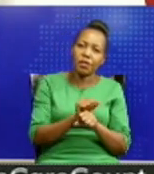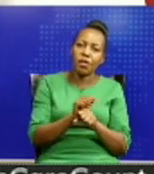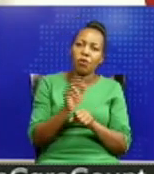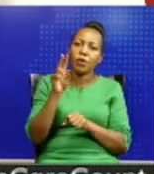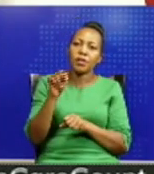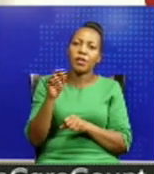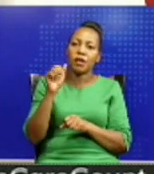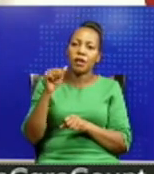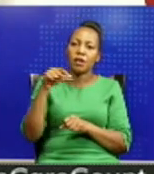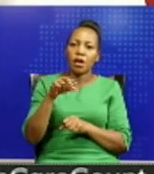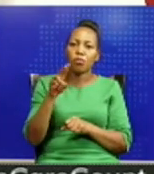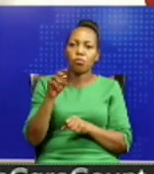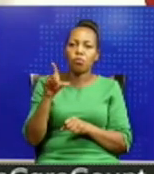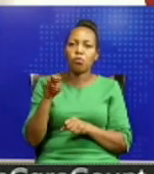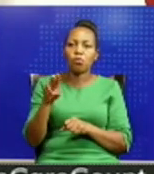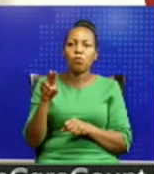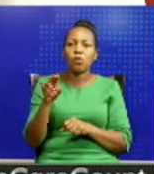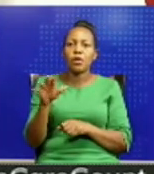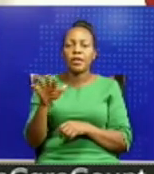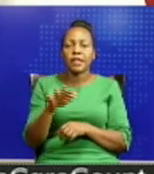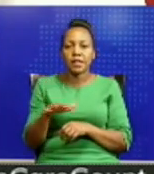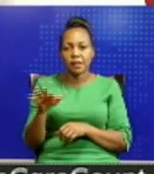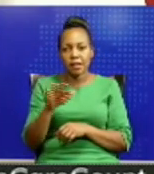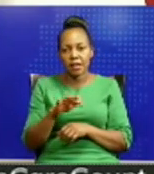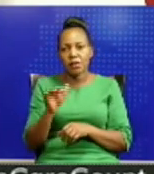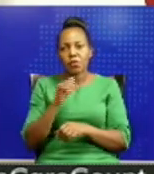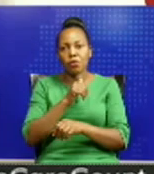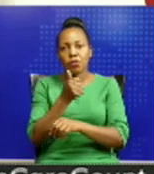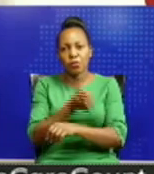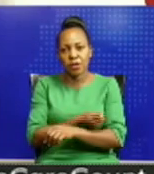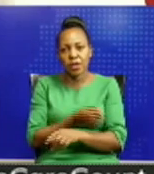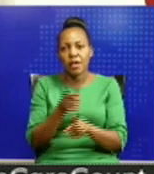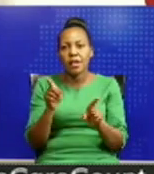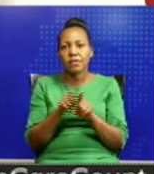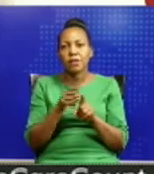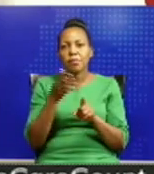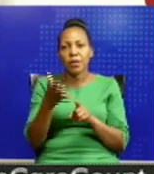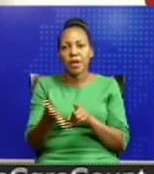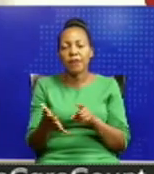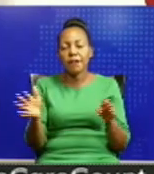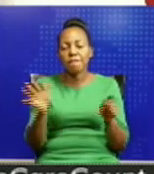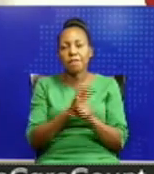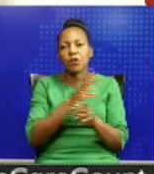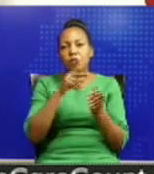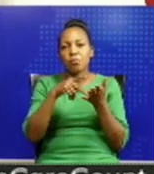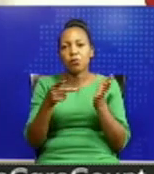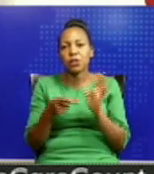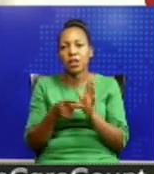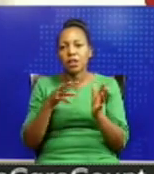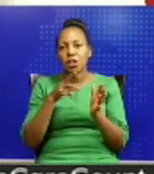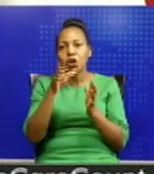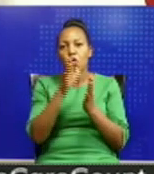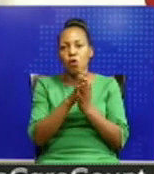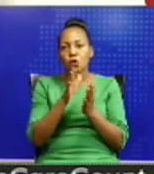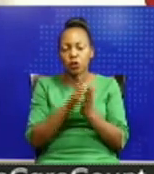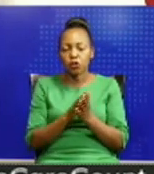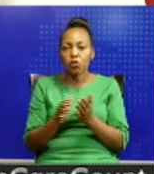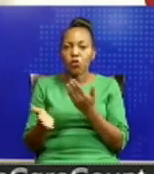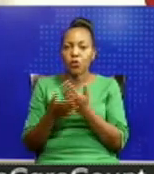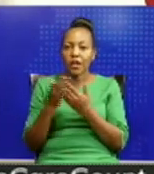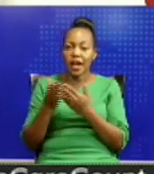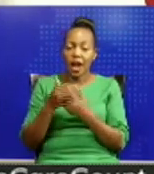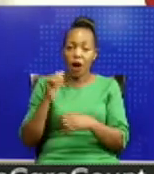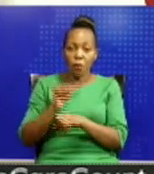Gulu City, the authorities there. We had even a full project launch on We Care work. So I'm